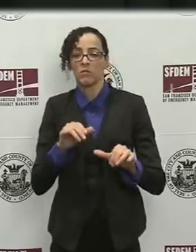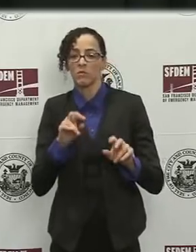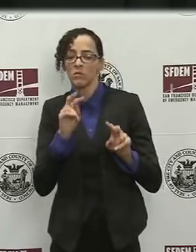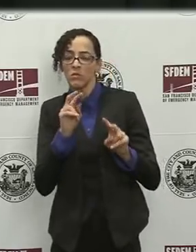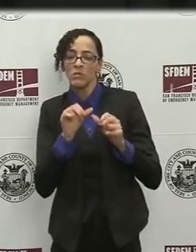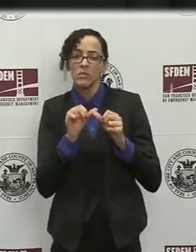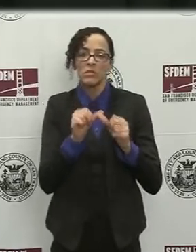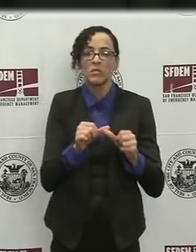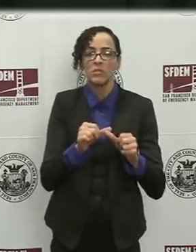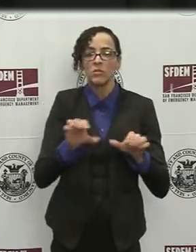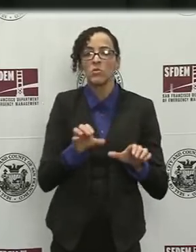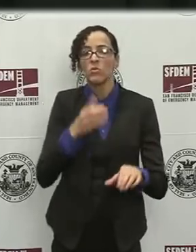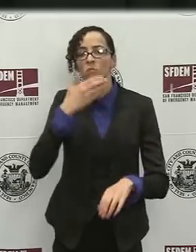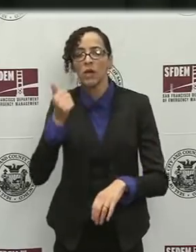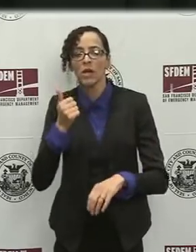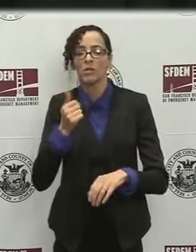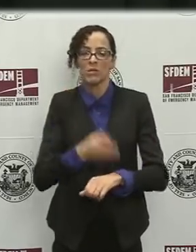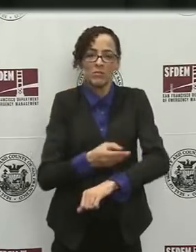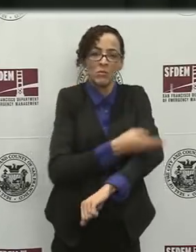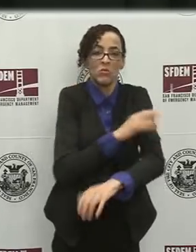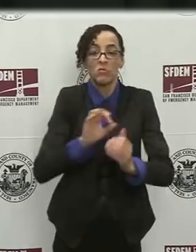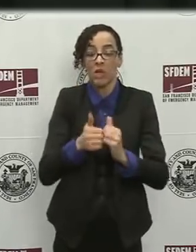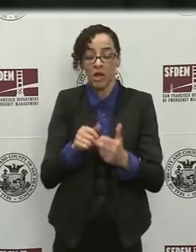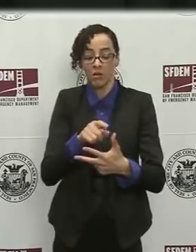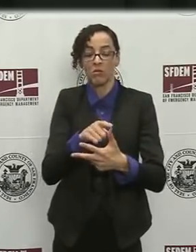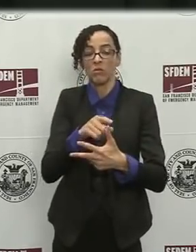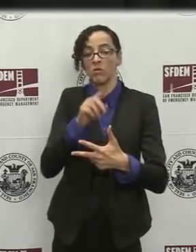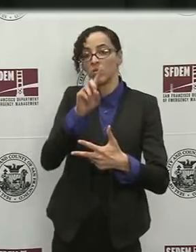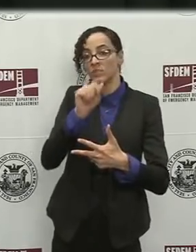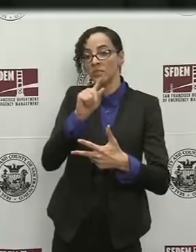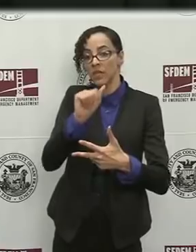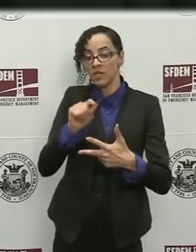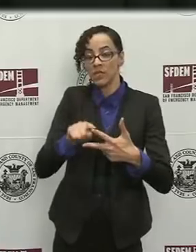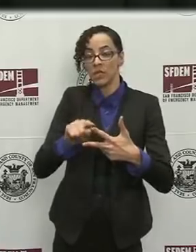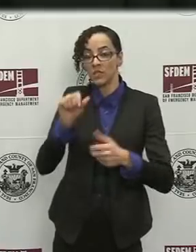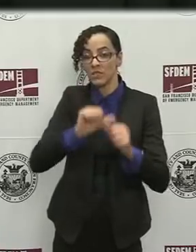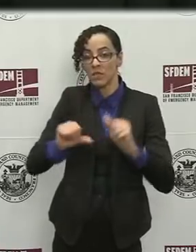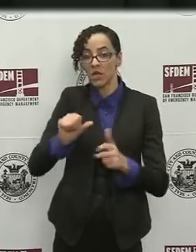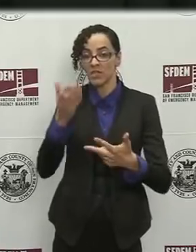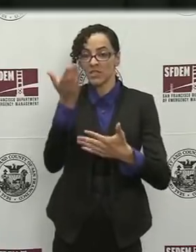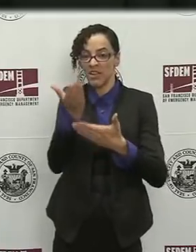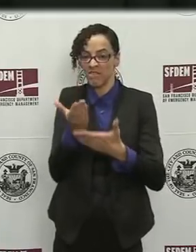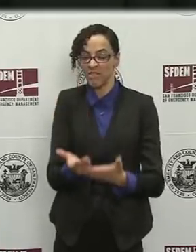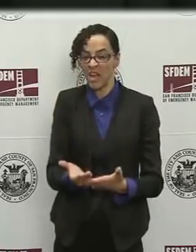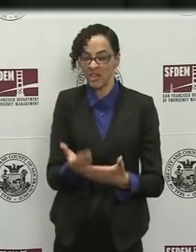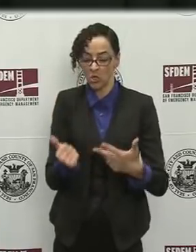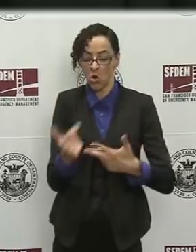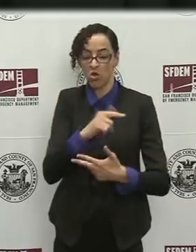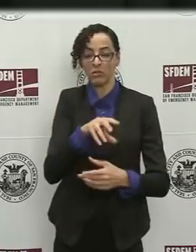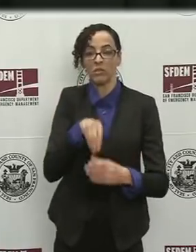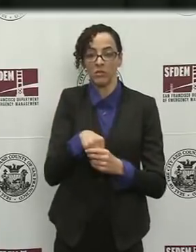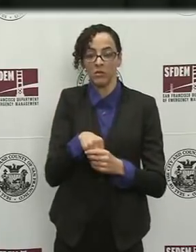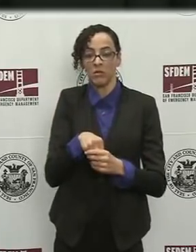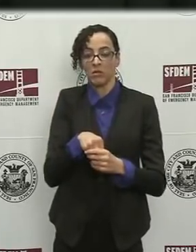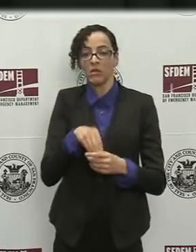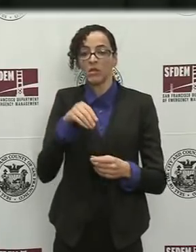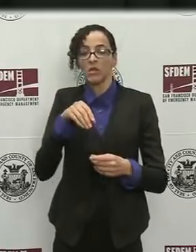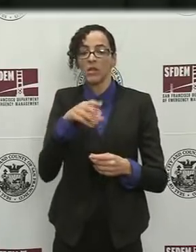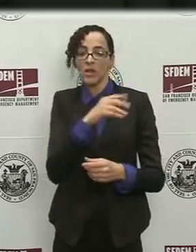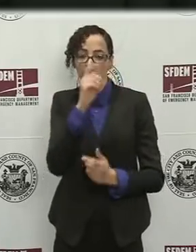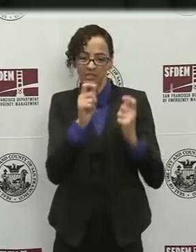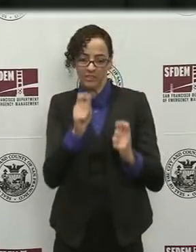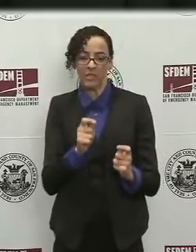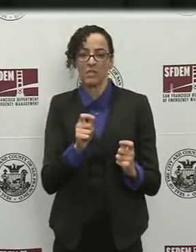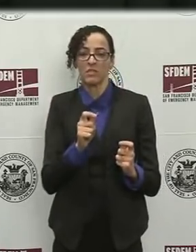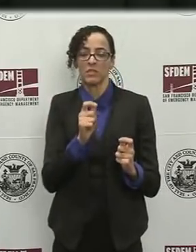data, and facts into our actions and recommendations. We have all known from the start that this